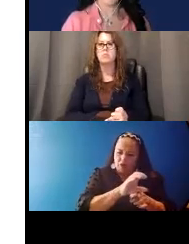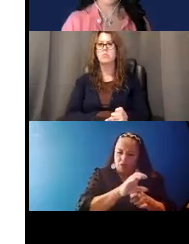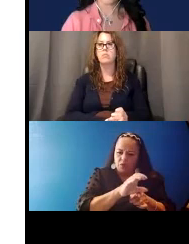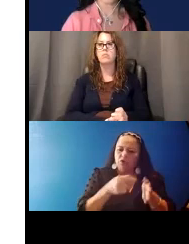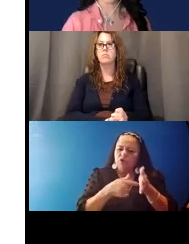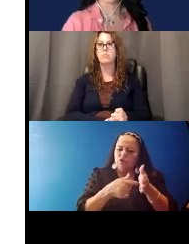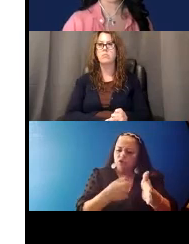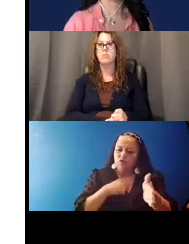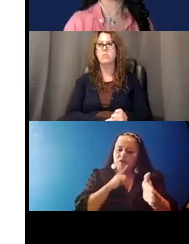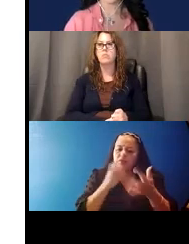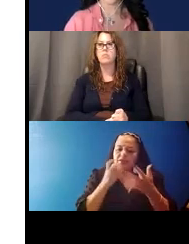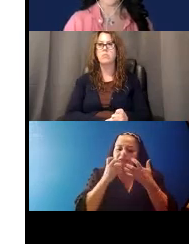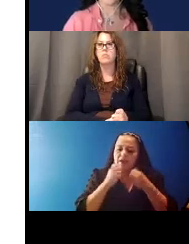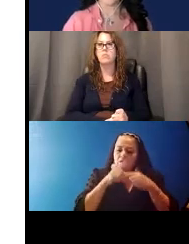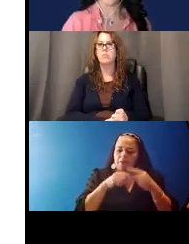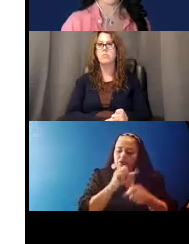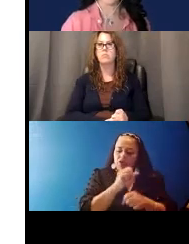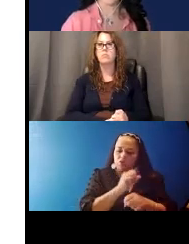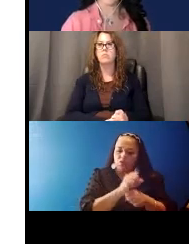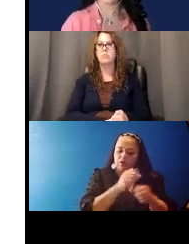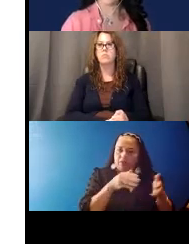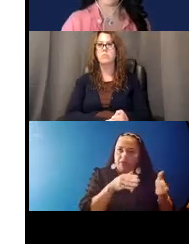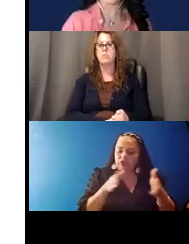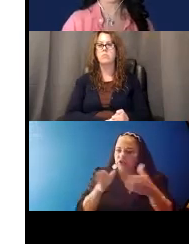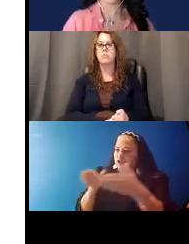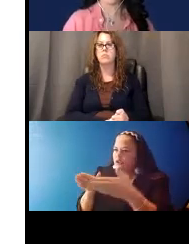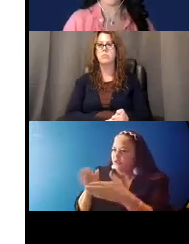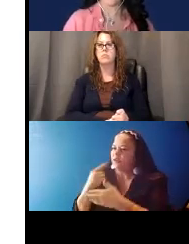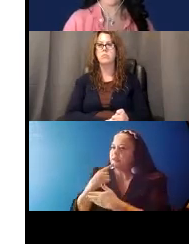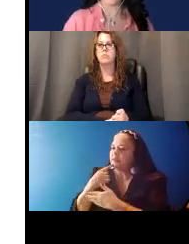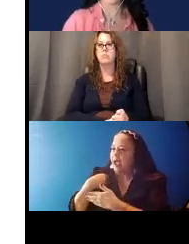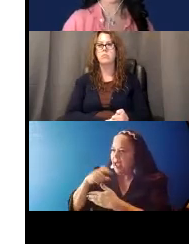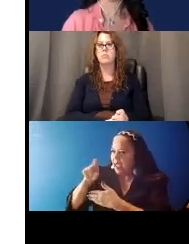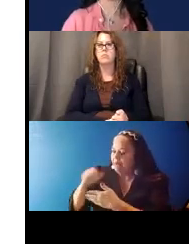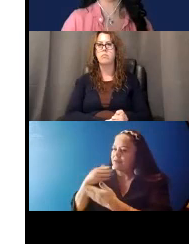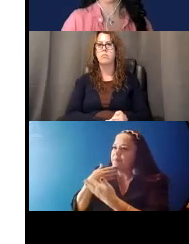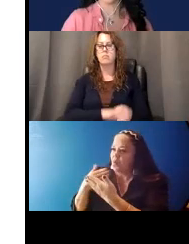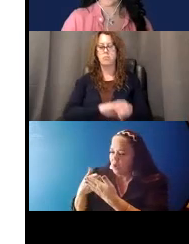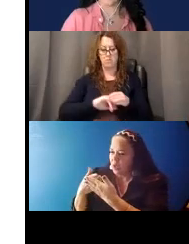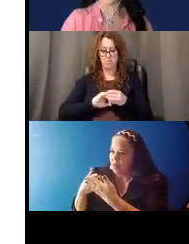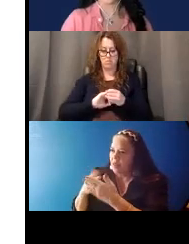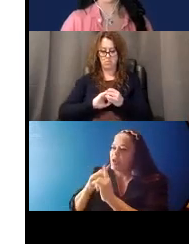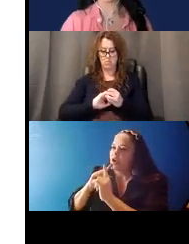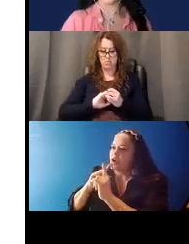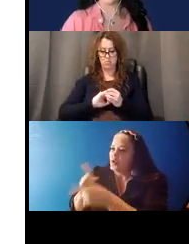care about this work. Maybe it's shifting that to actually say, you know, I have to be well in order to really be of